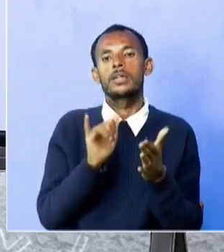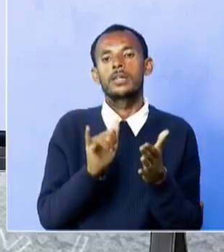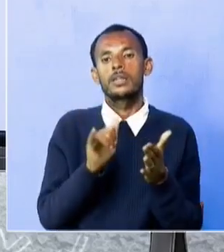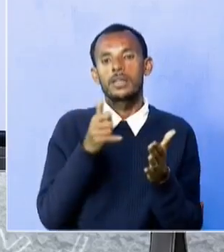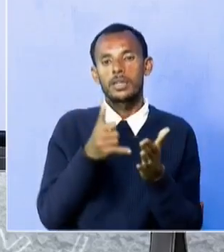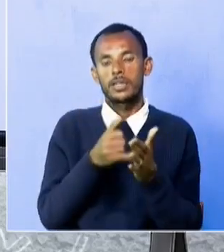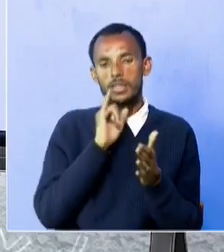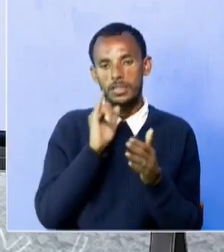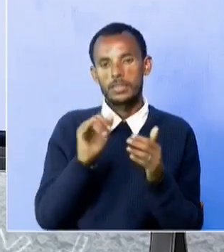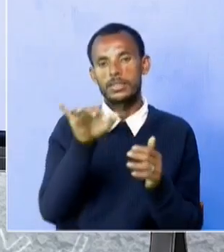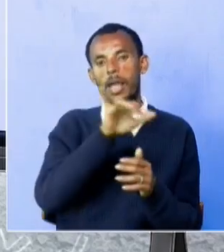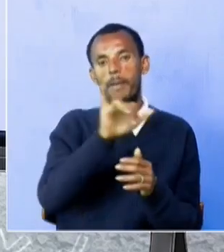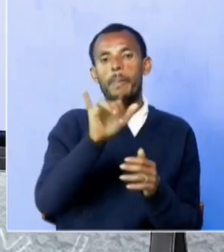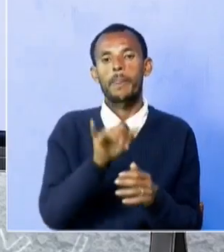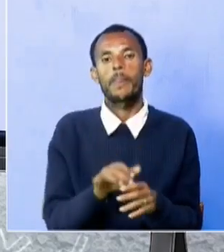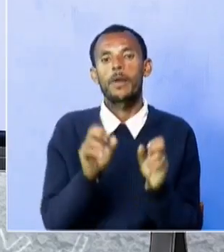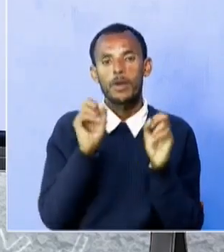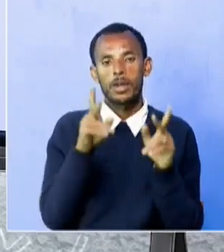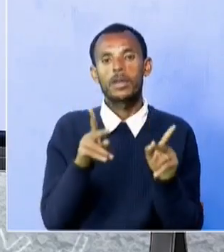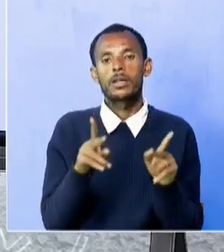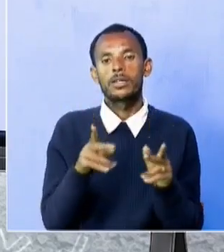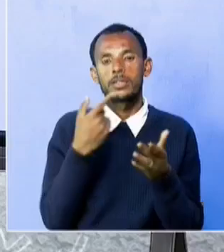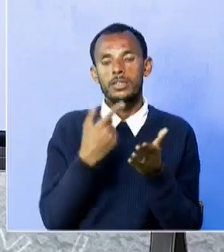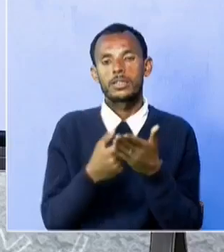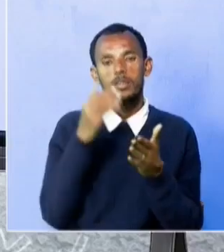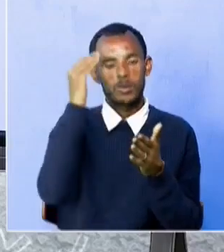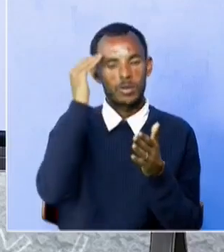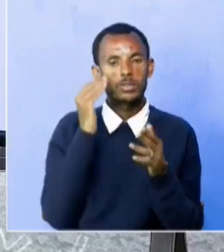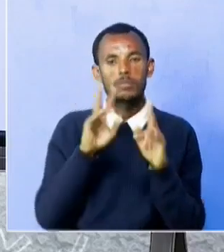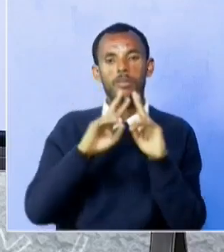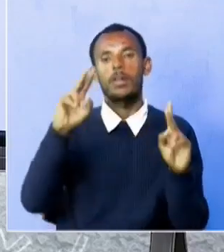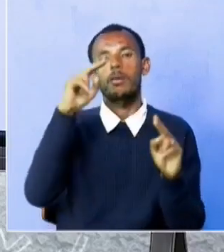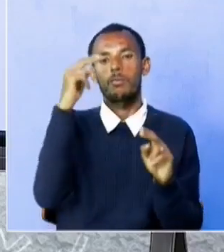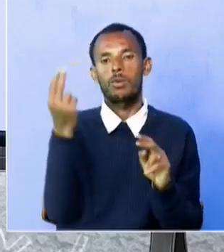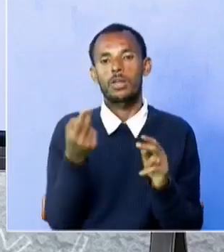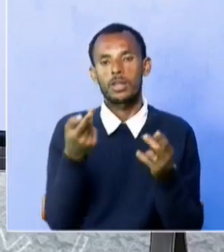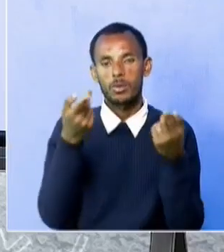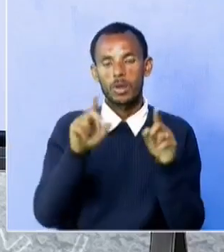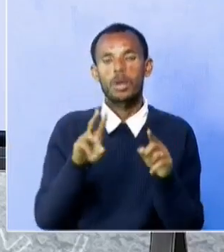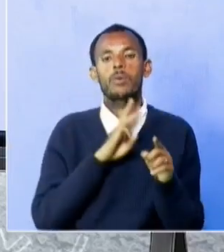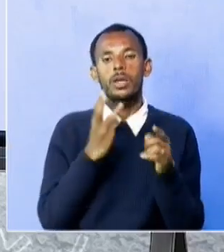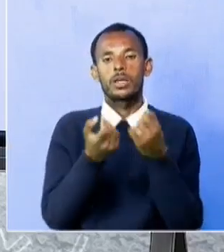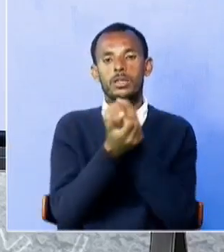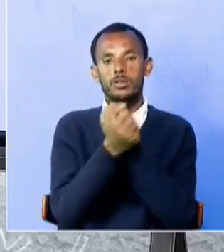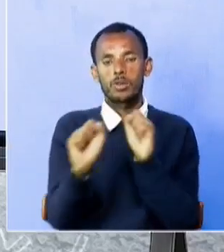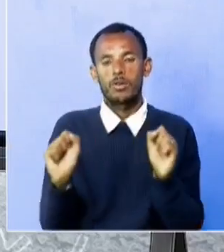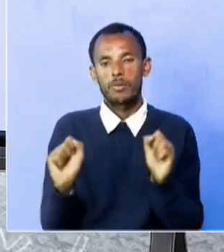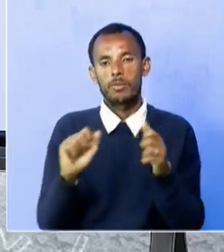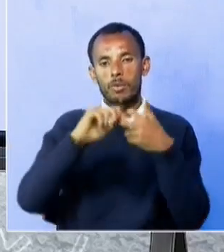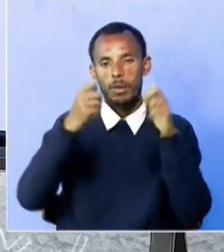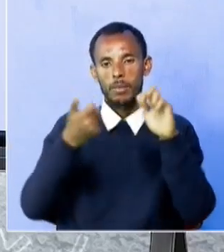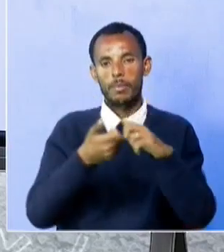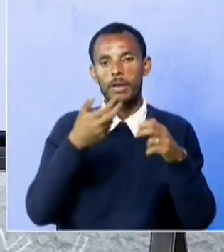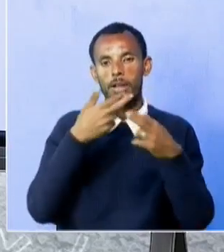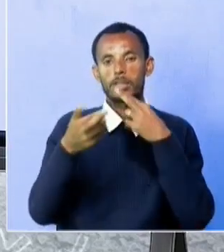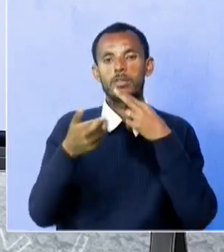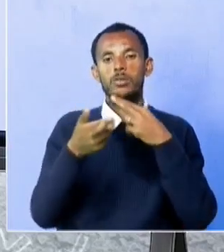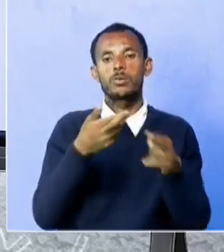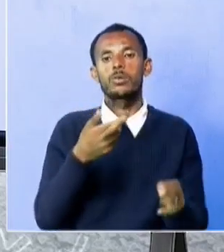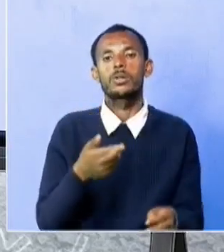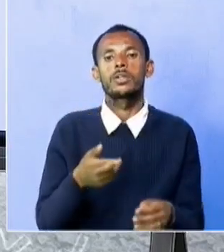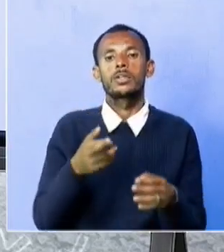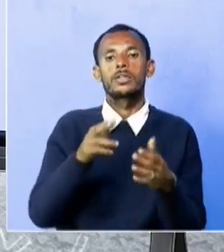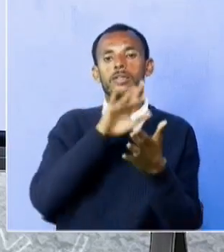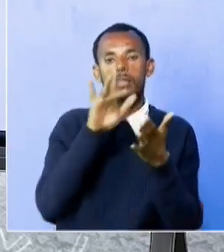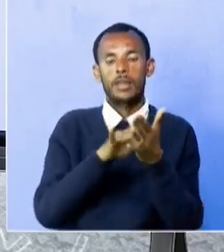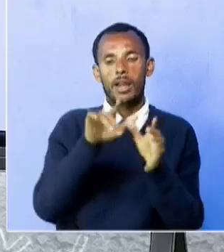are the same. Okay, so this knowledge is very important whenever we solve problems related to